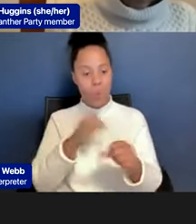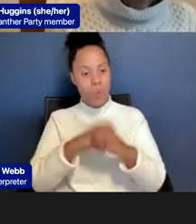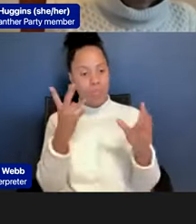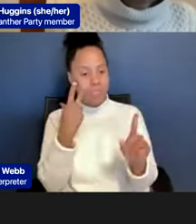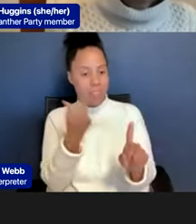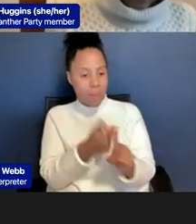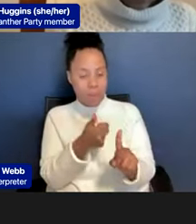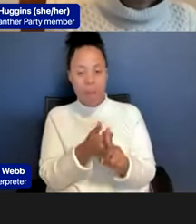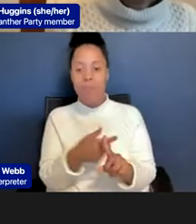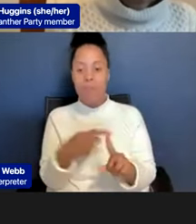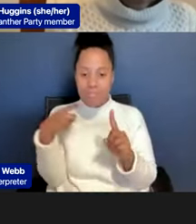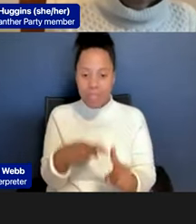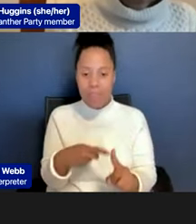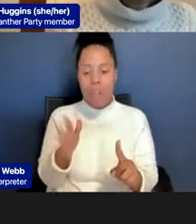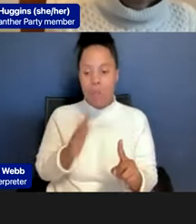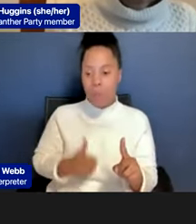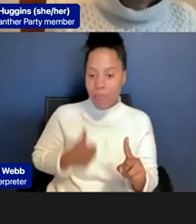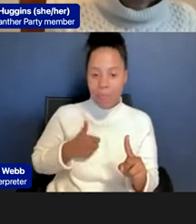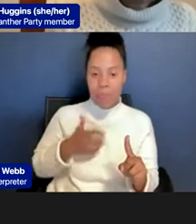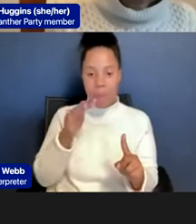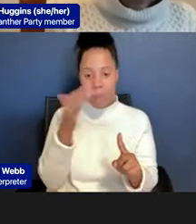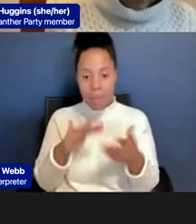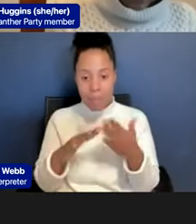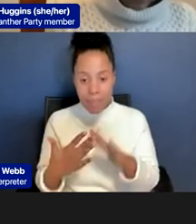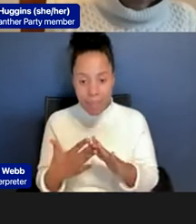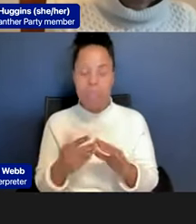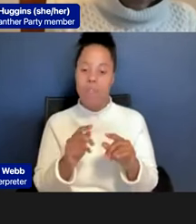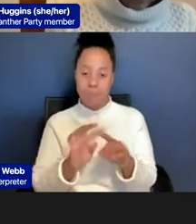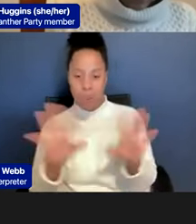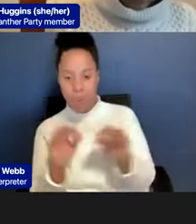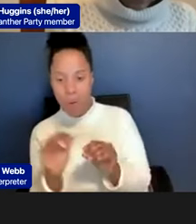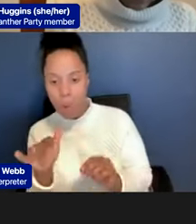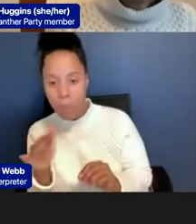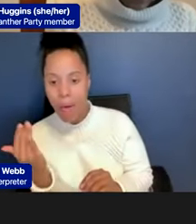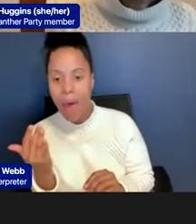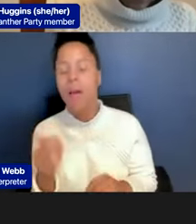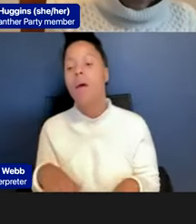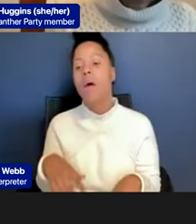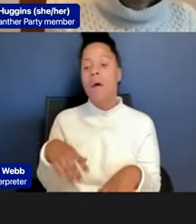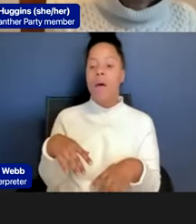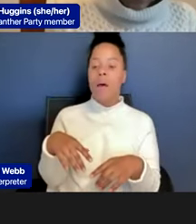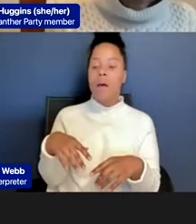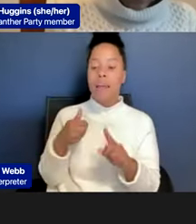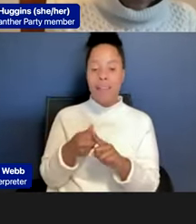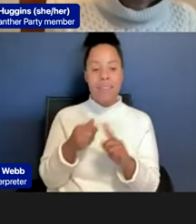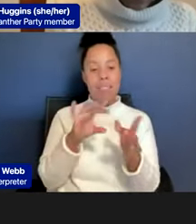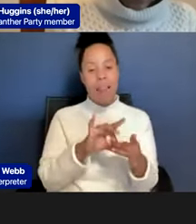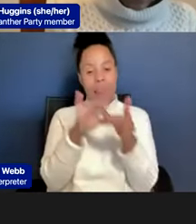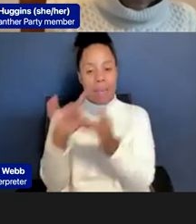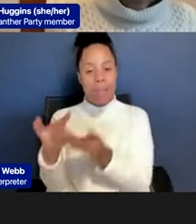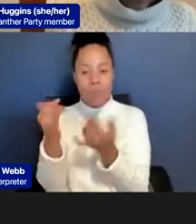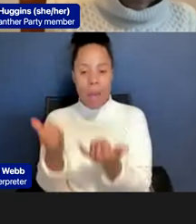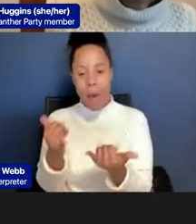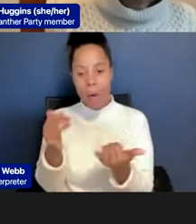city that used to be Black, but is no longer Black, but still likes to uphold that, that's linked to the bourgeois